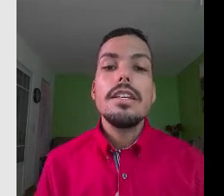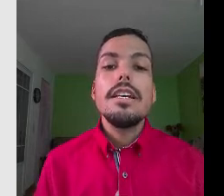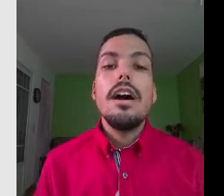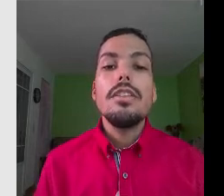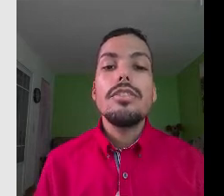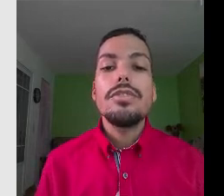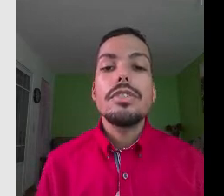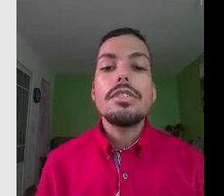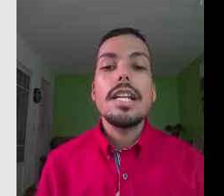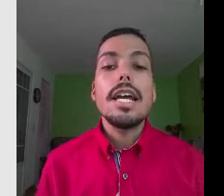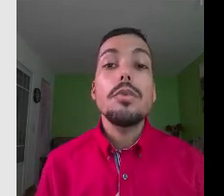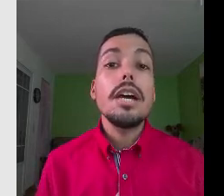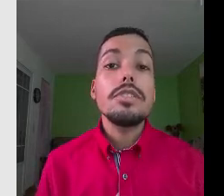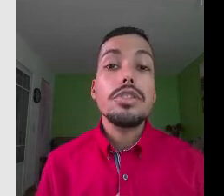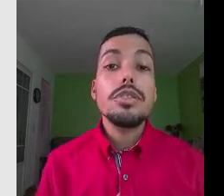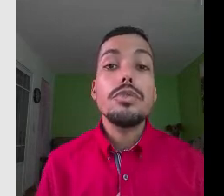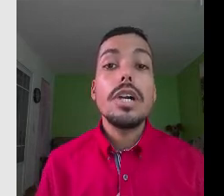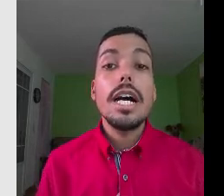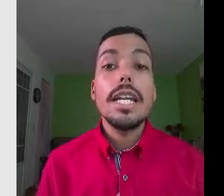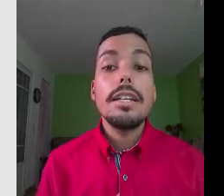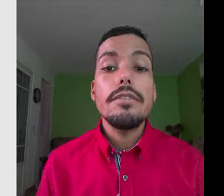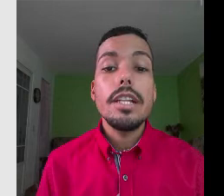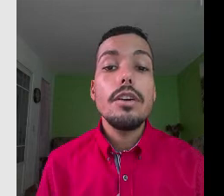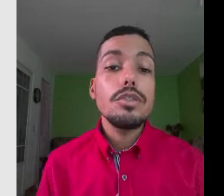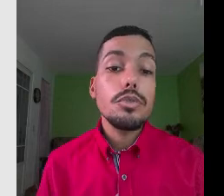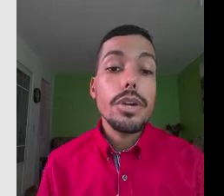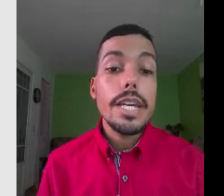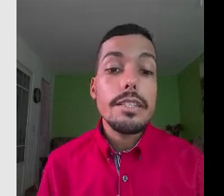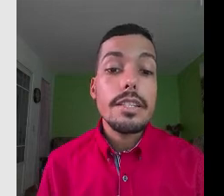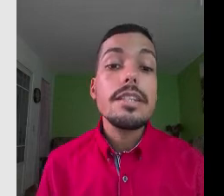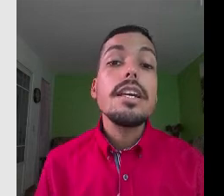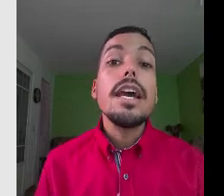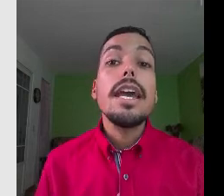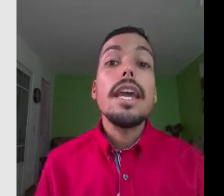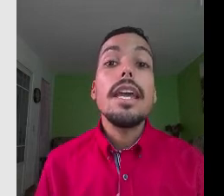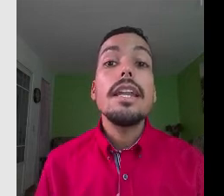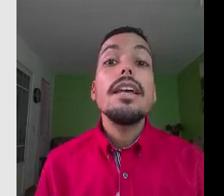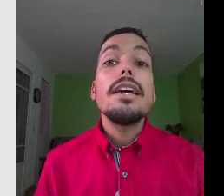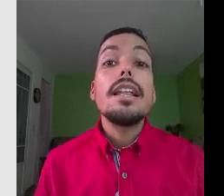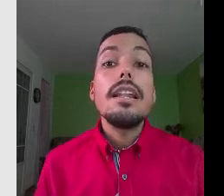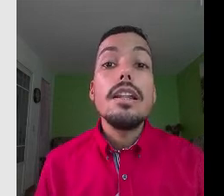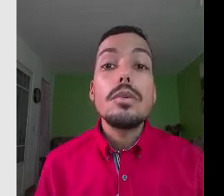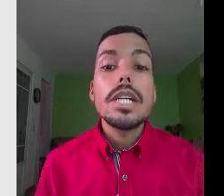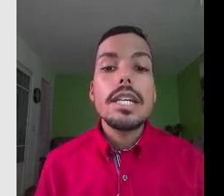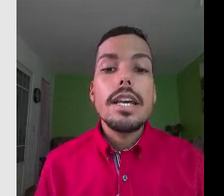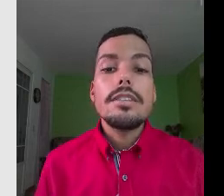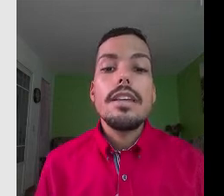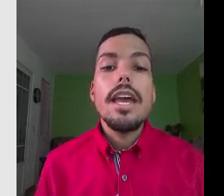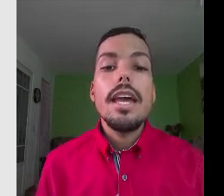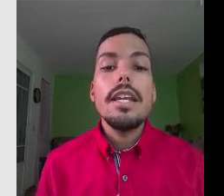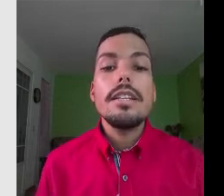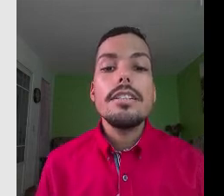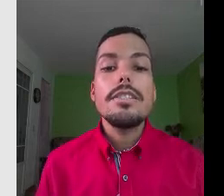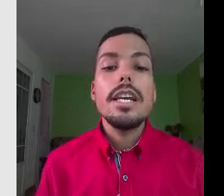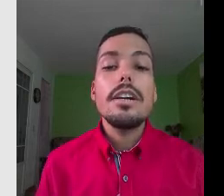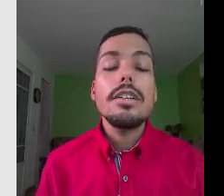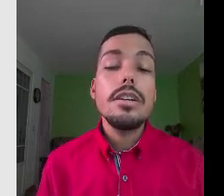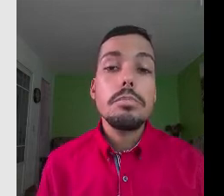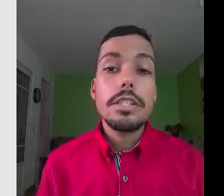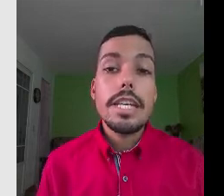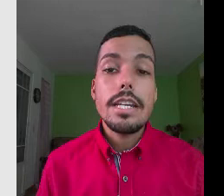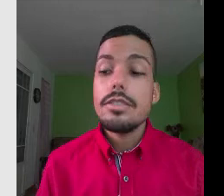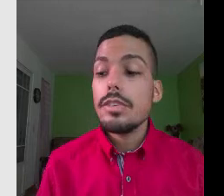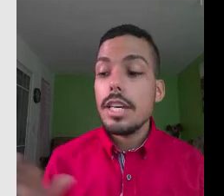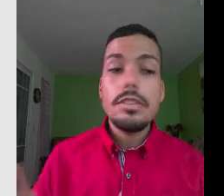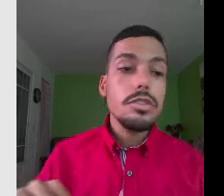X. On the first line, we have to write it, ¿verdad? Or trace it in lowercase. And in the second,